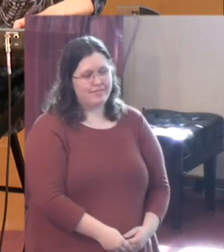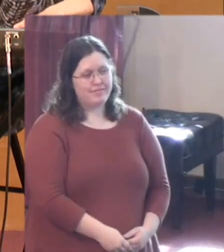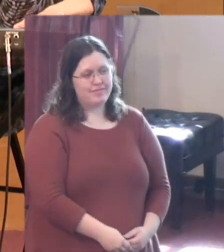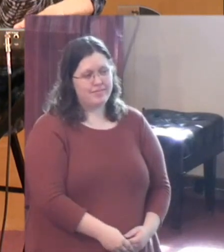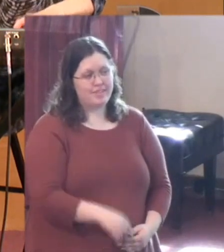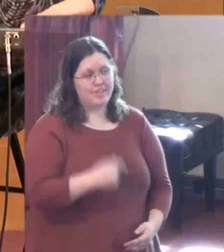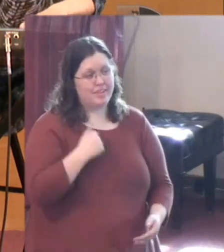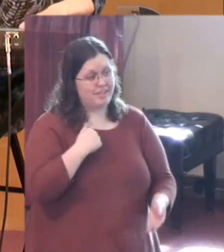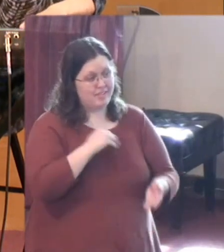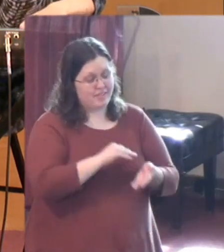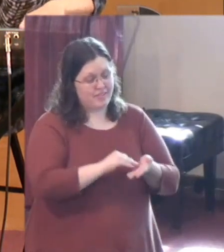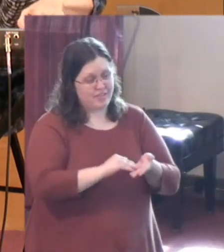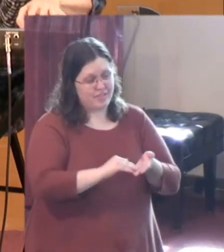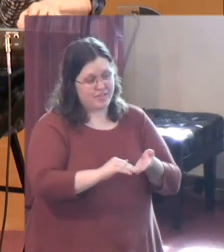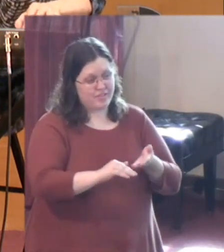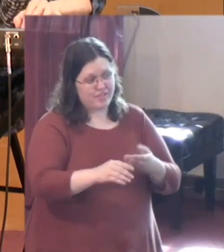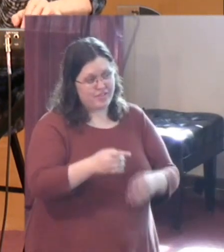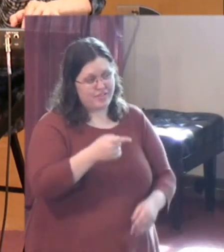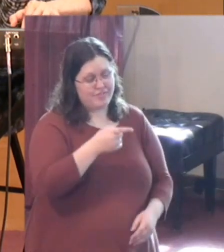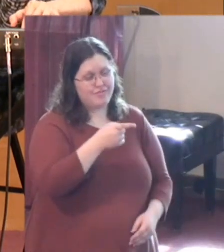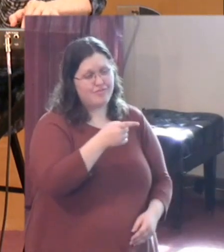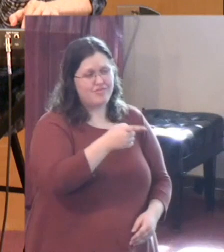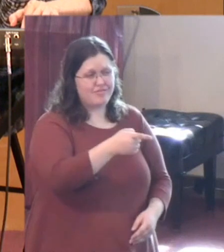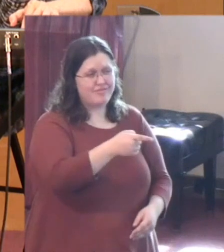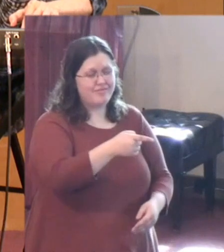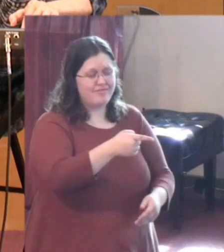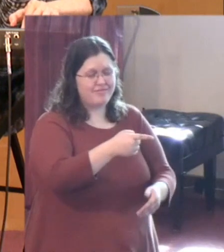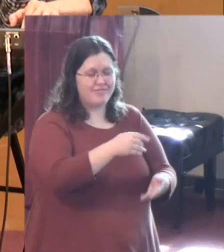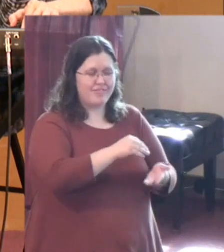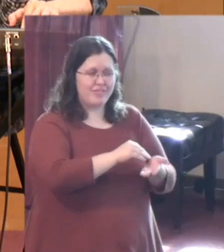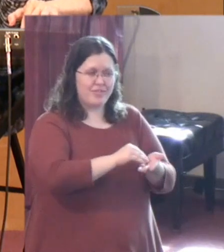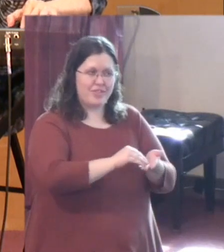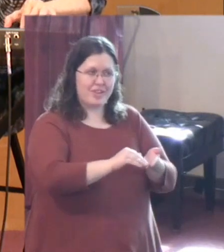I forgive you.